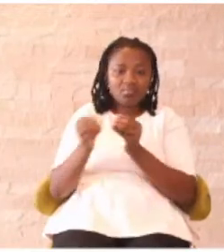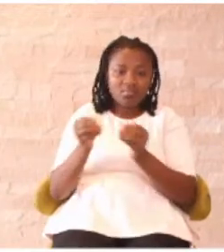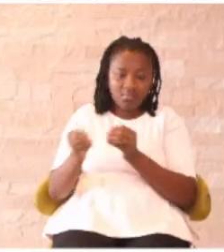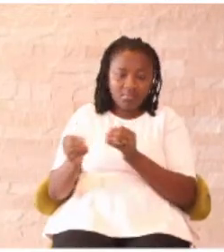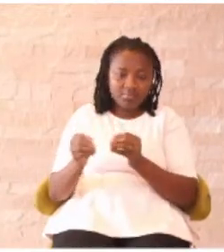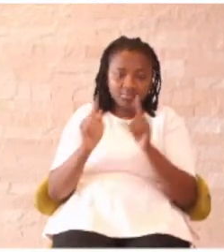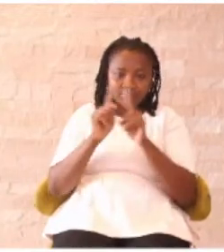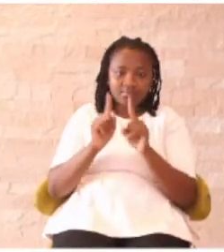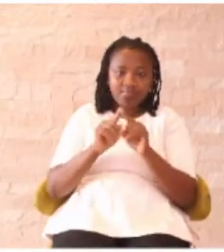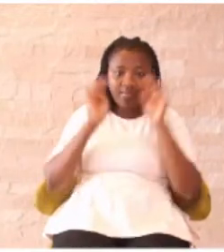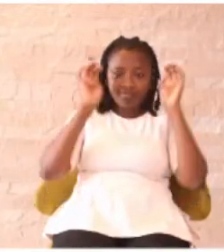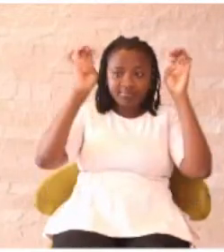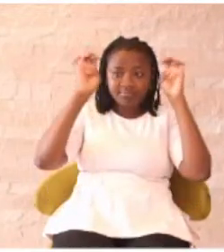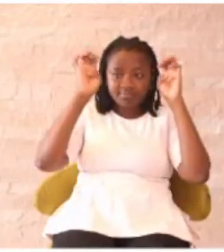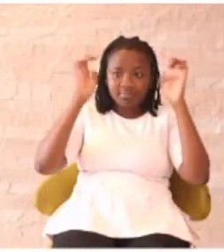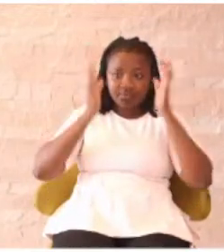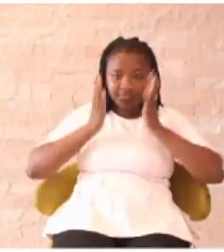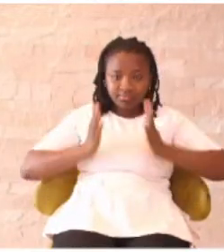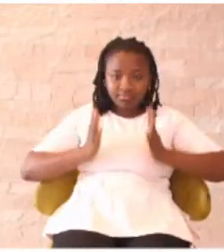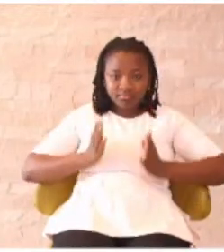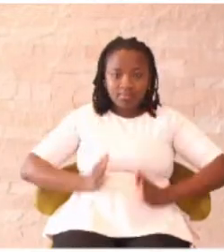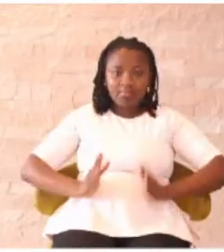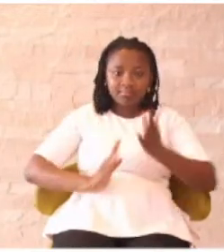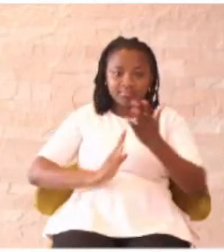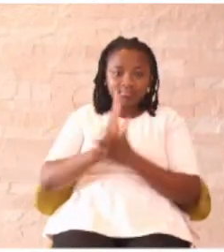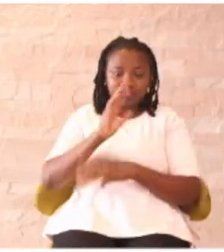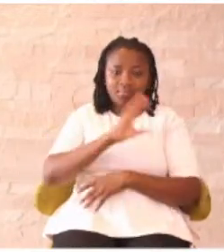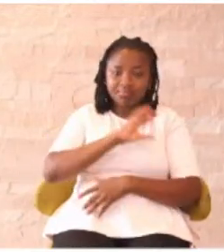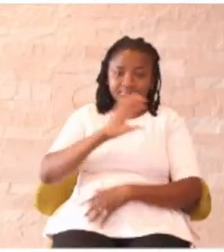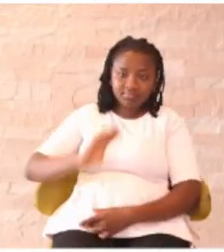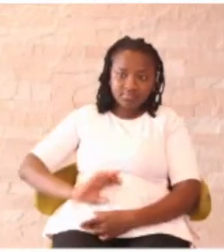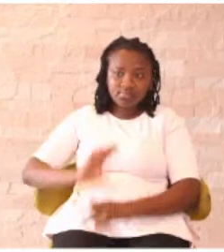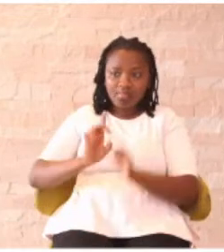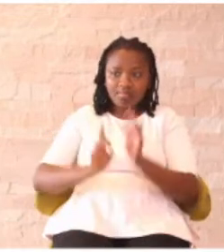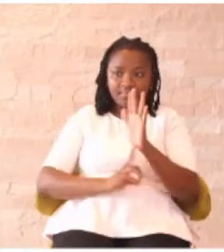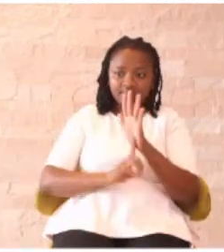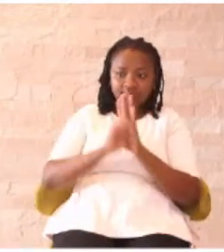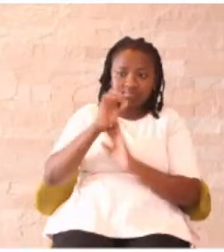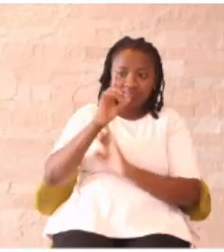Human Rights Commission have developed and